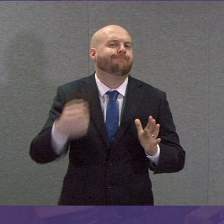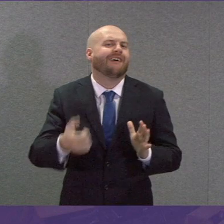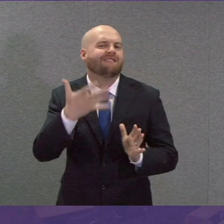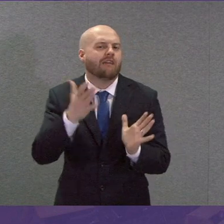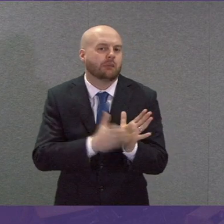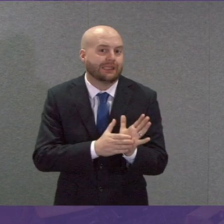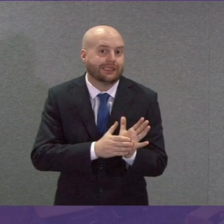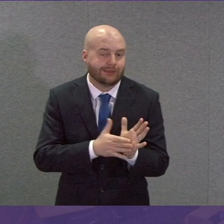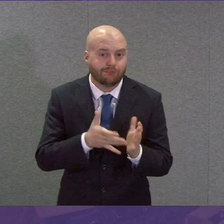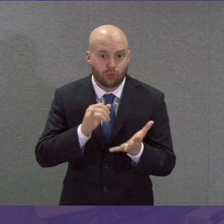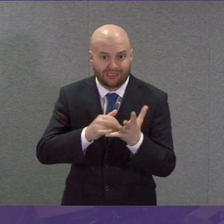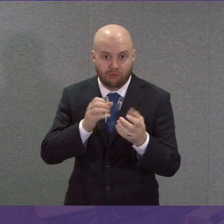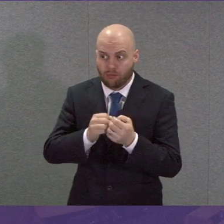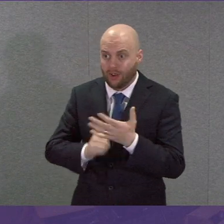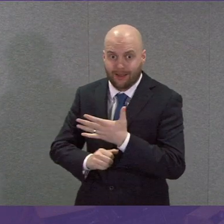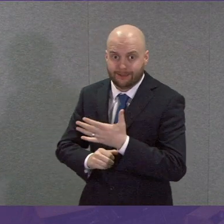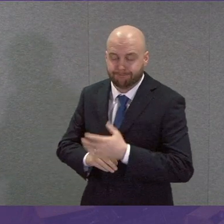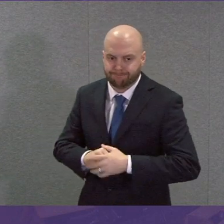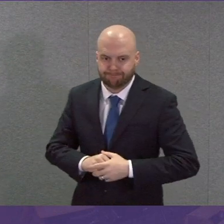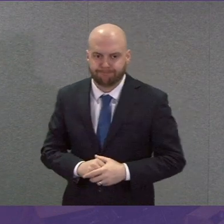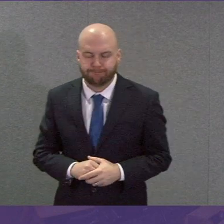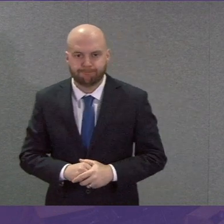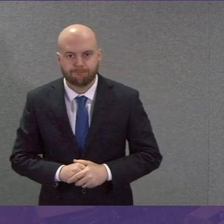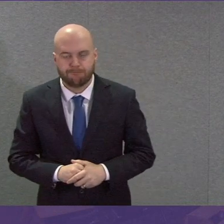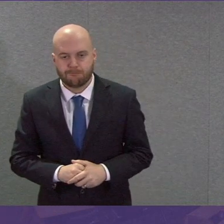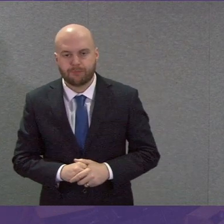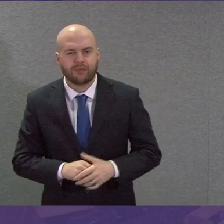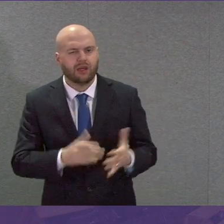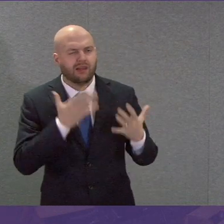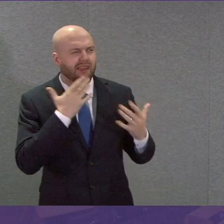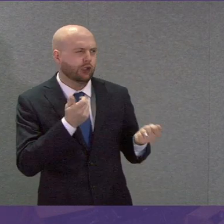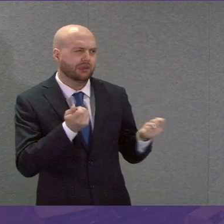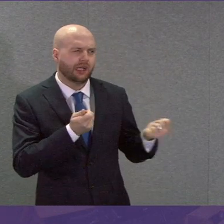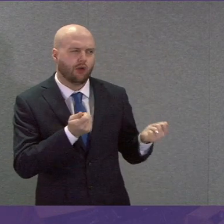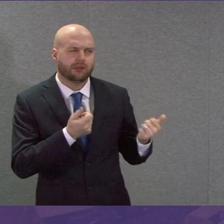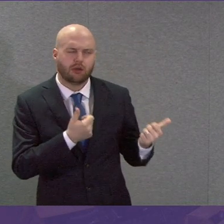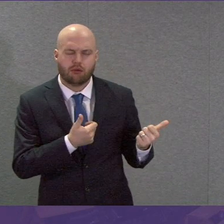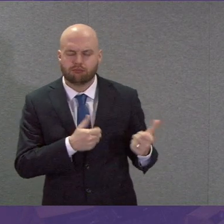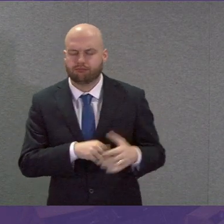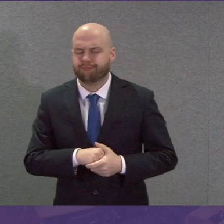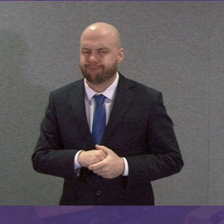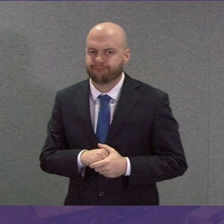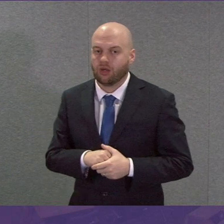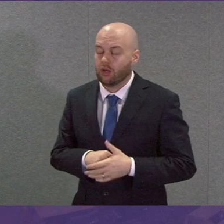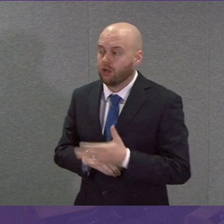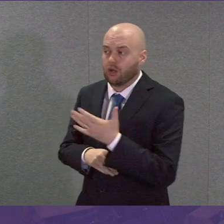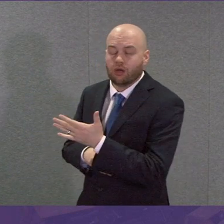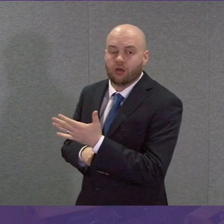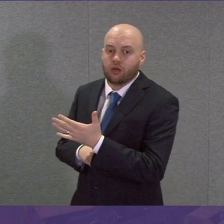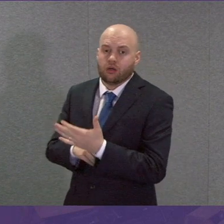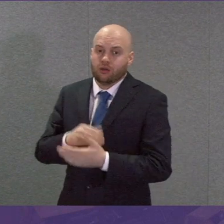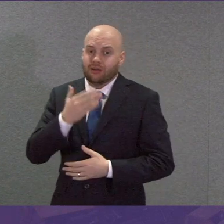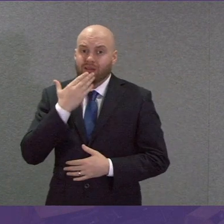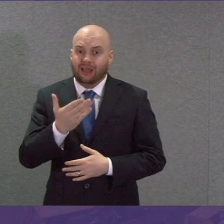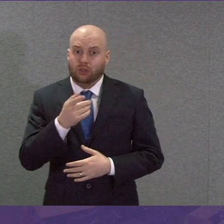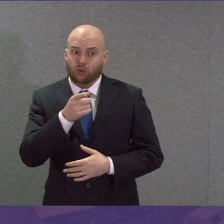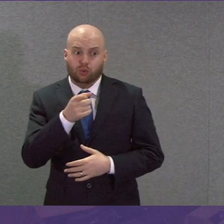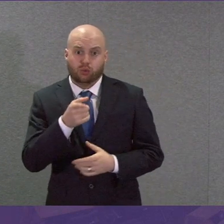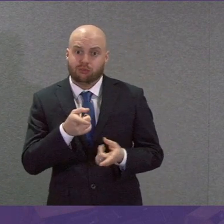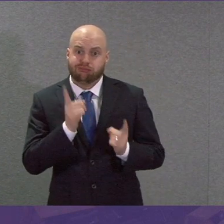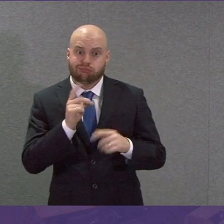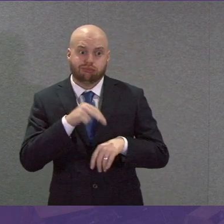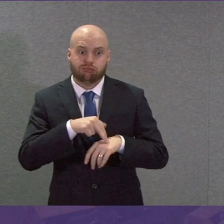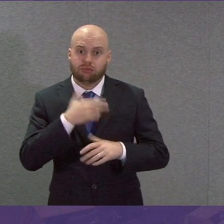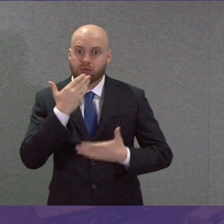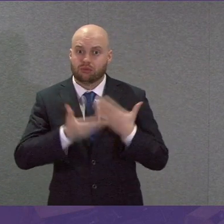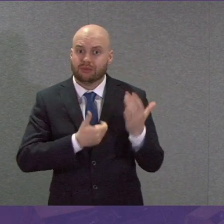followed by Stuart McMillan. Thank you, Presiding Officer. Can I thank the Cabinet Secretary for his statement? I was wondering, will the new